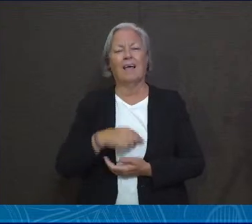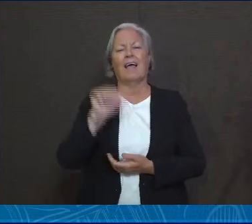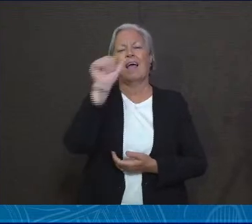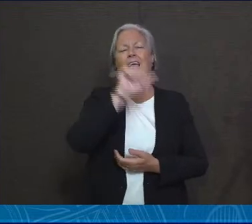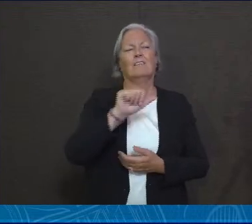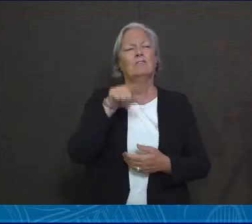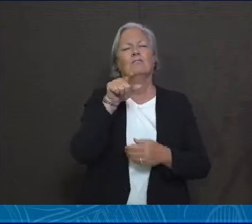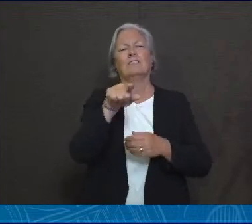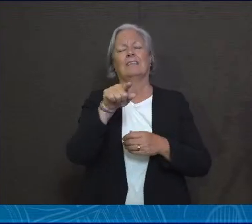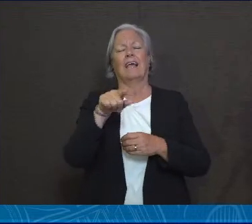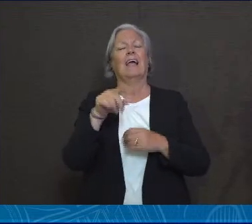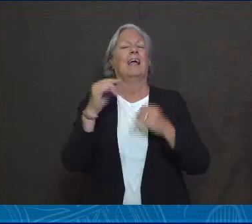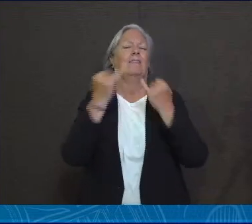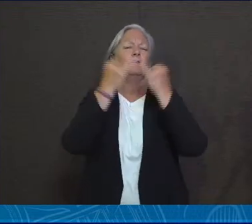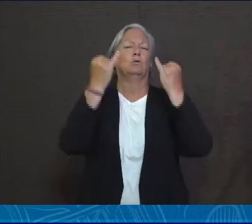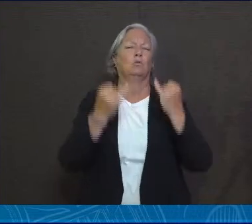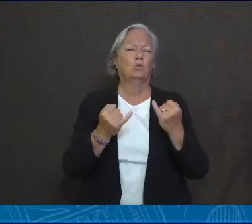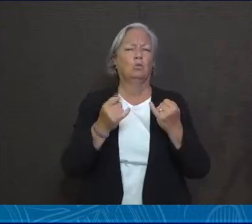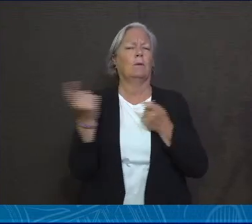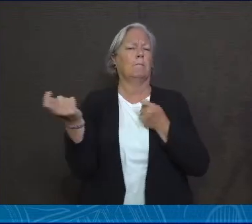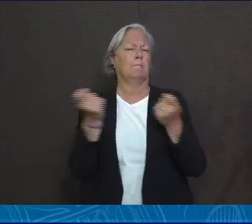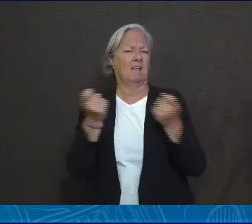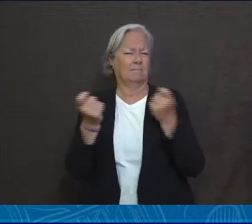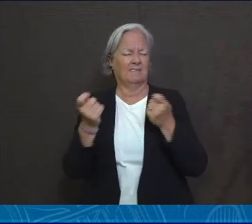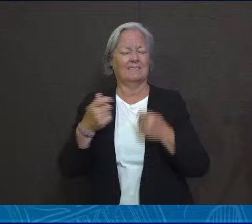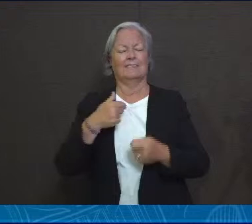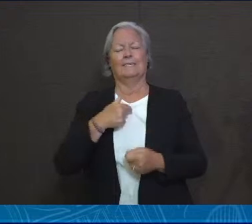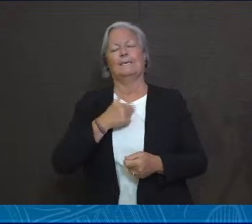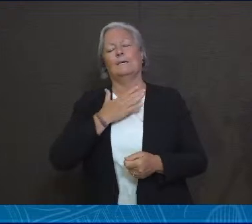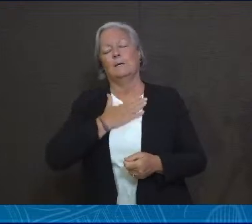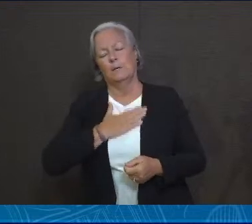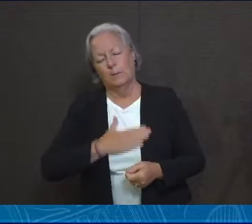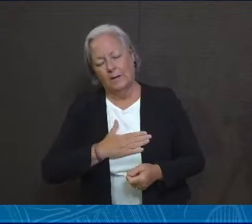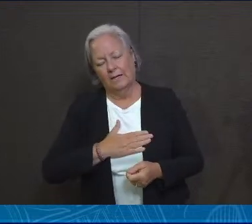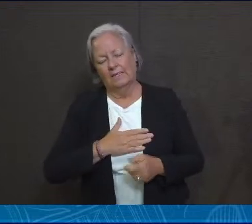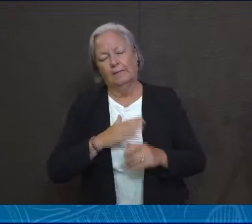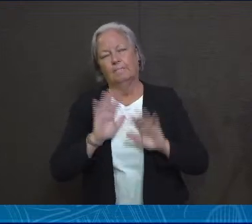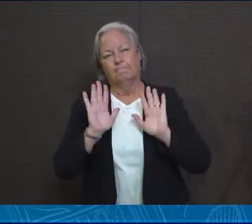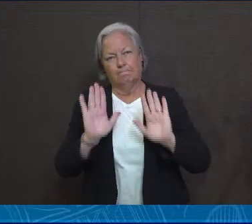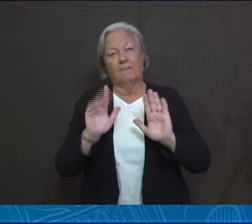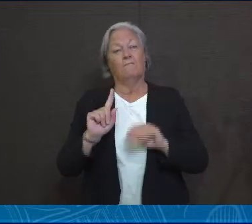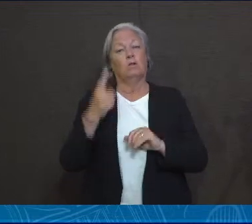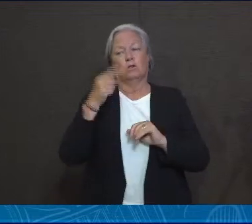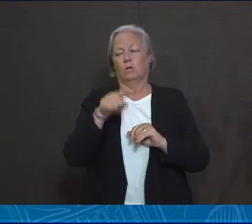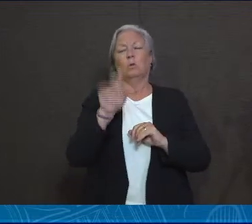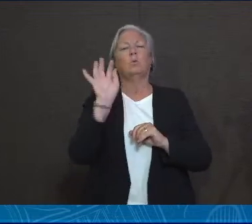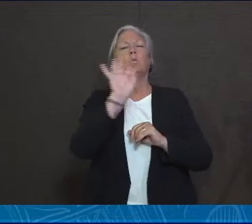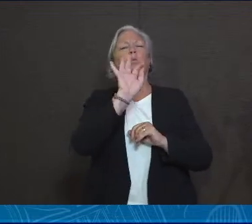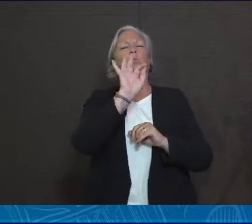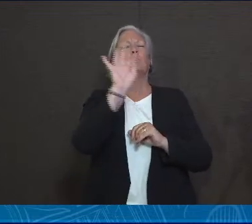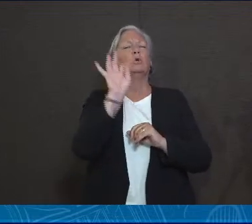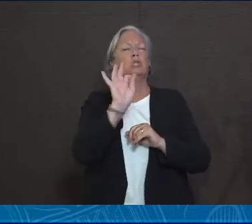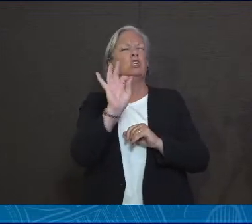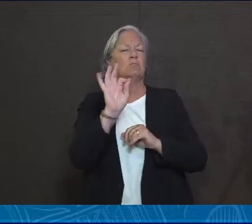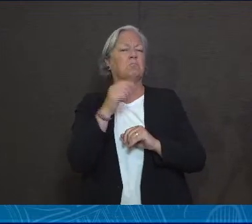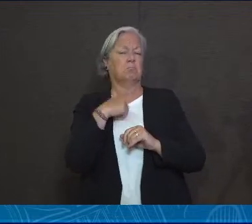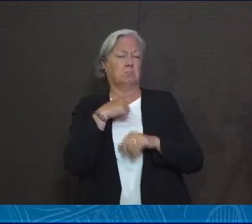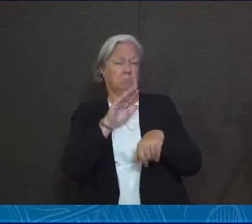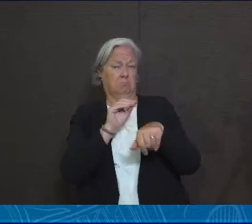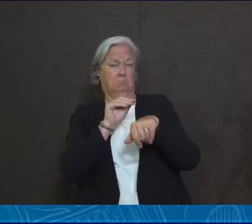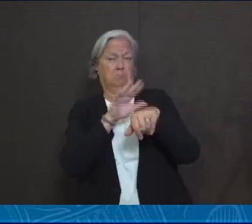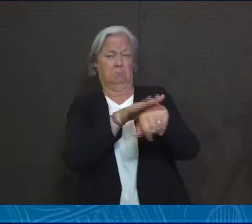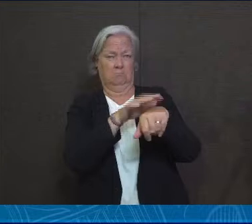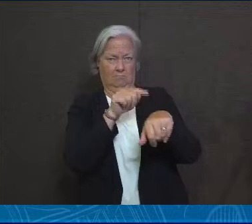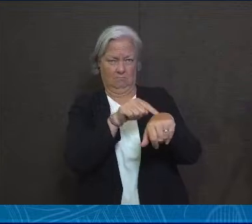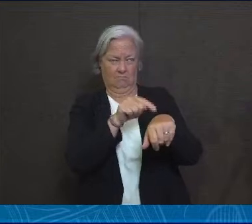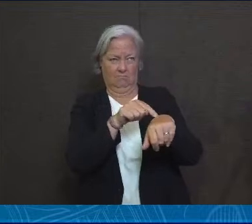of Management. And maybe I'd like to start my question by quoting this, that the one